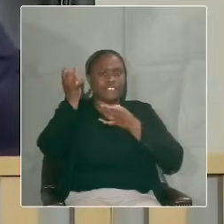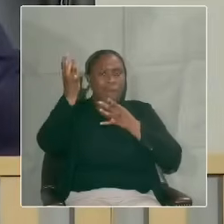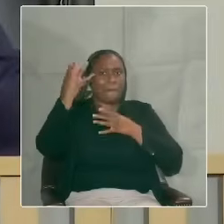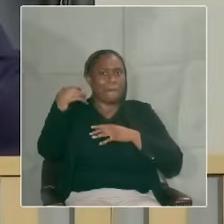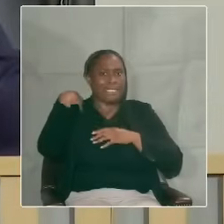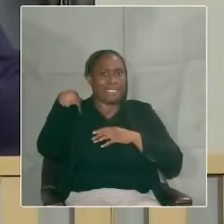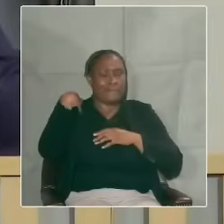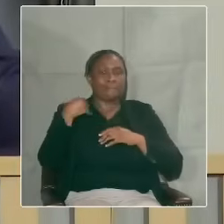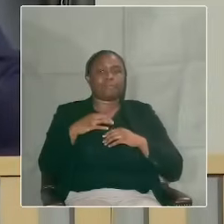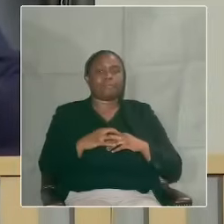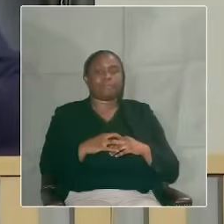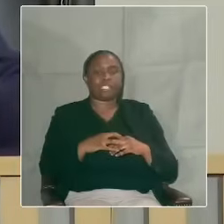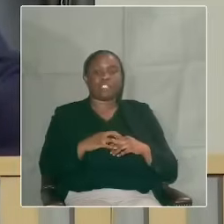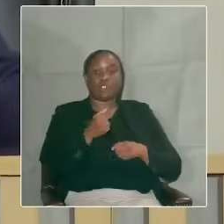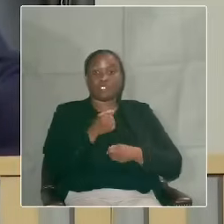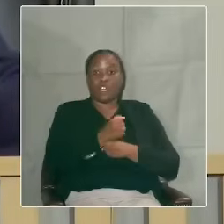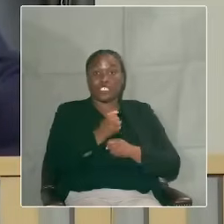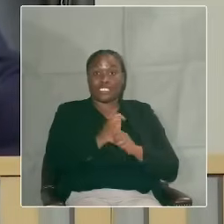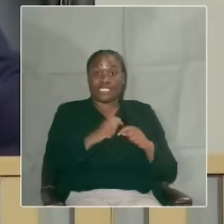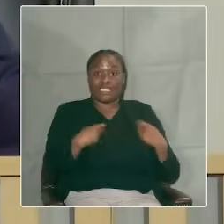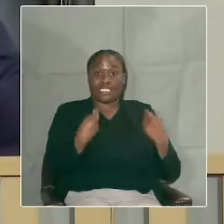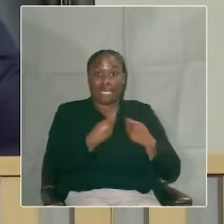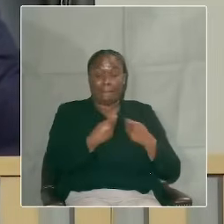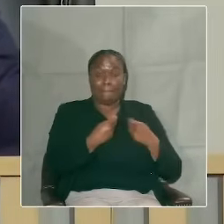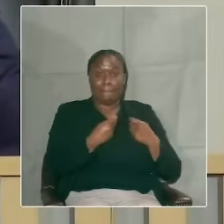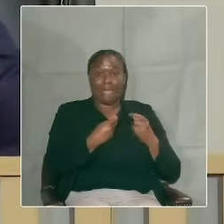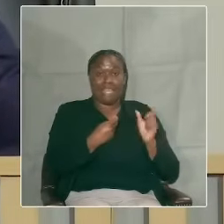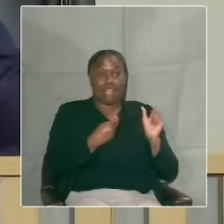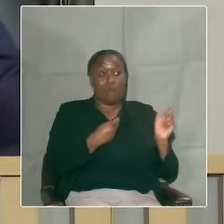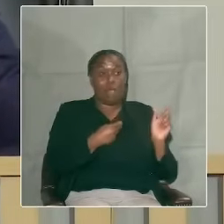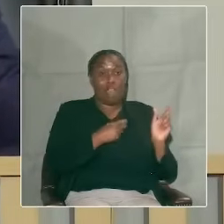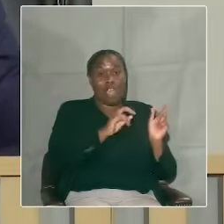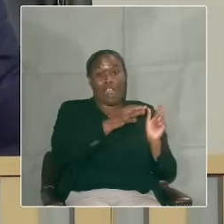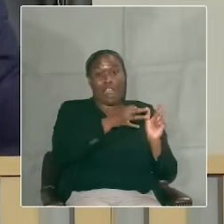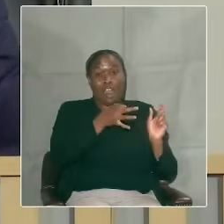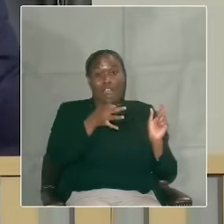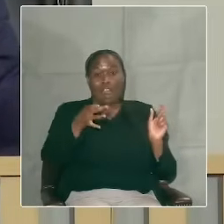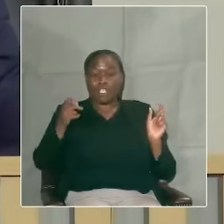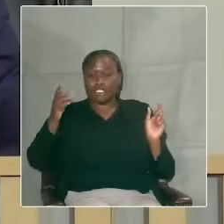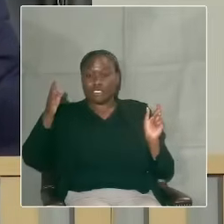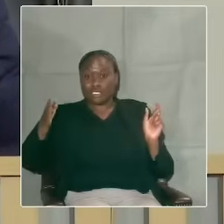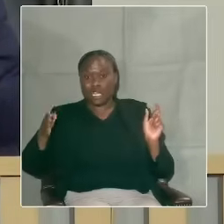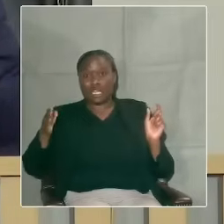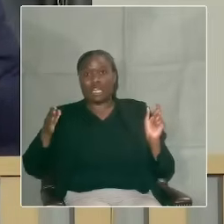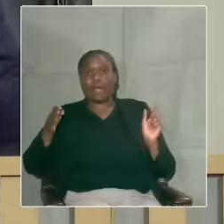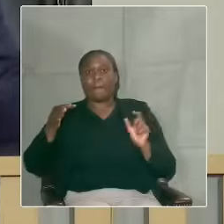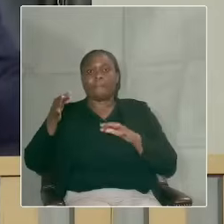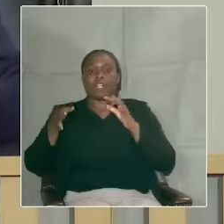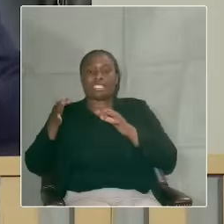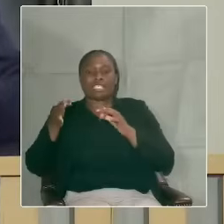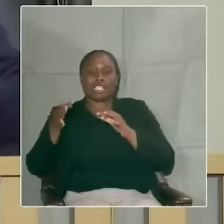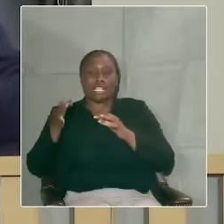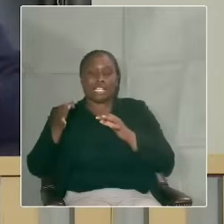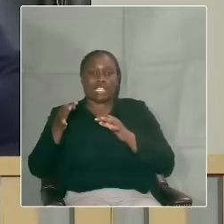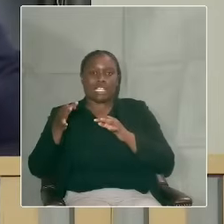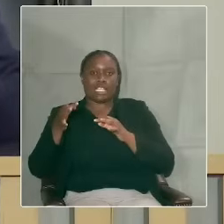Before, in other words, from the words the task team until politically motivated matters.